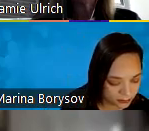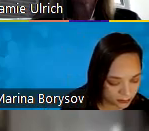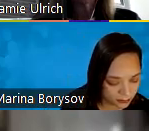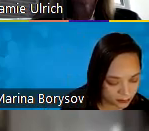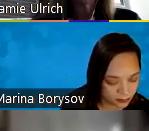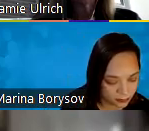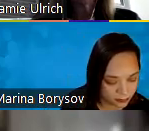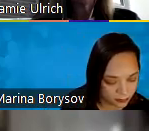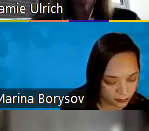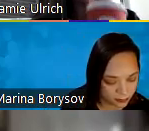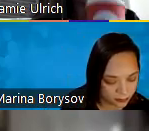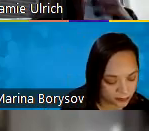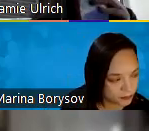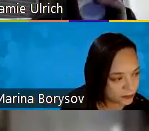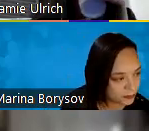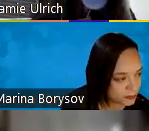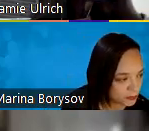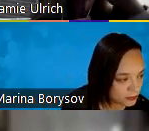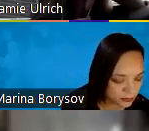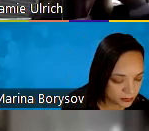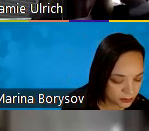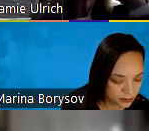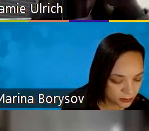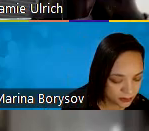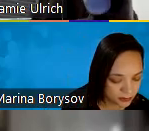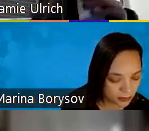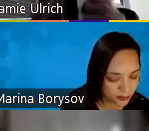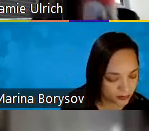and Selwyn, is it White Skunk?